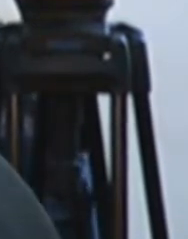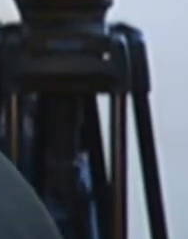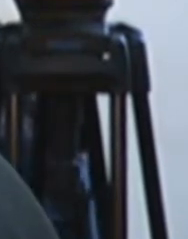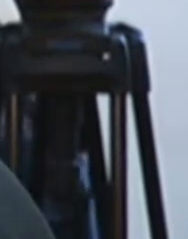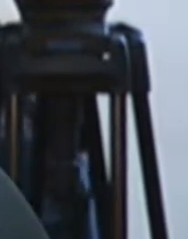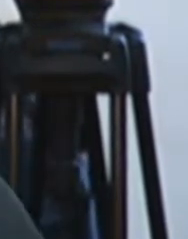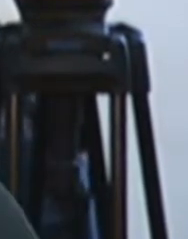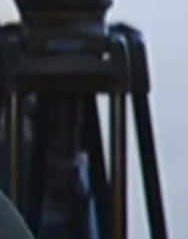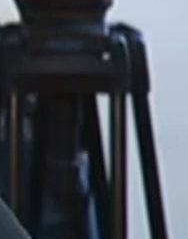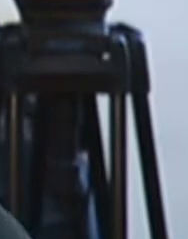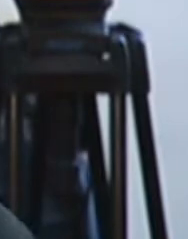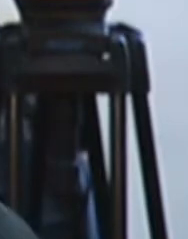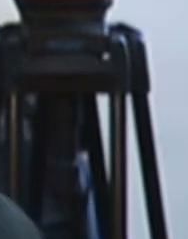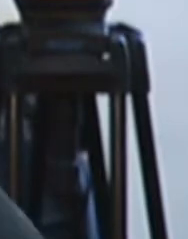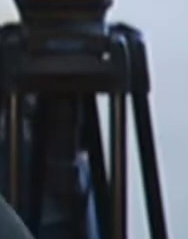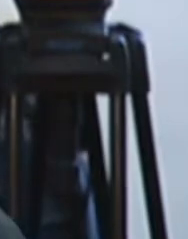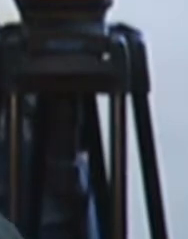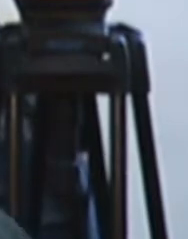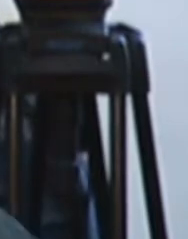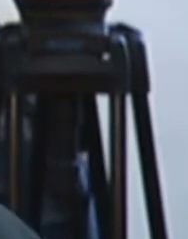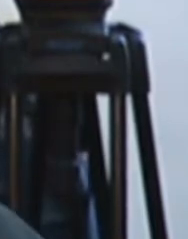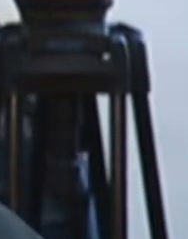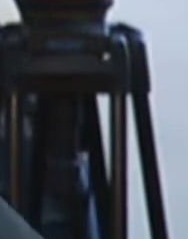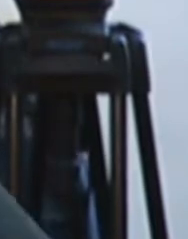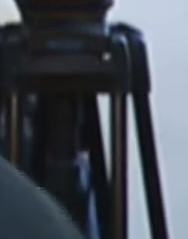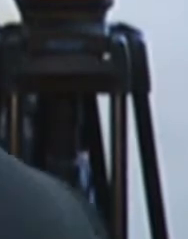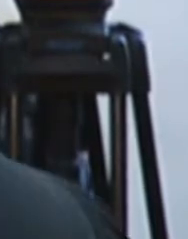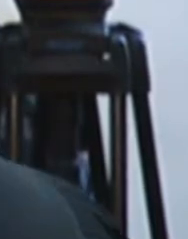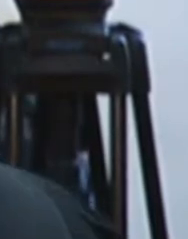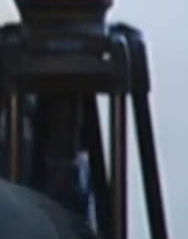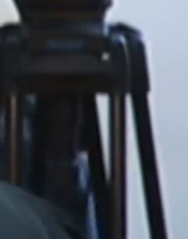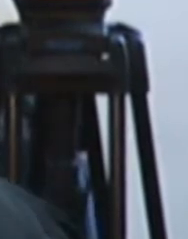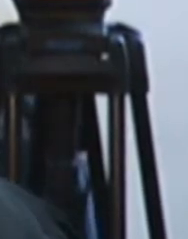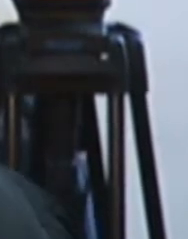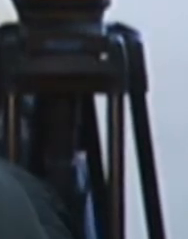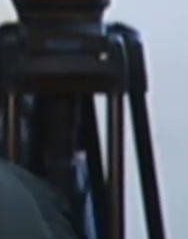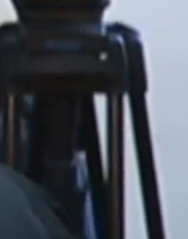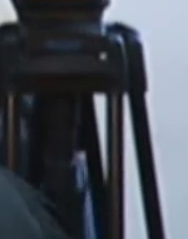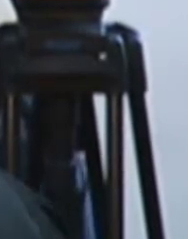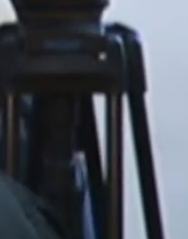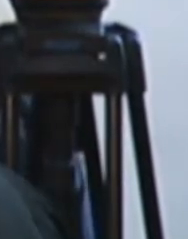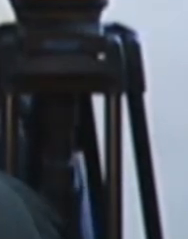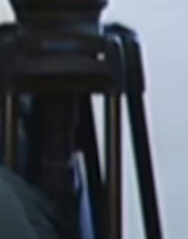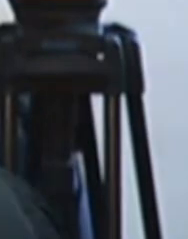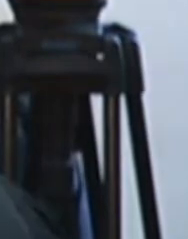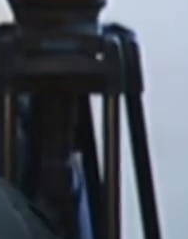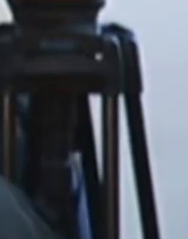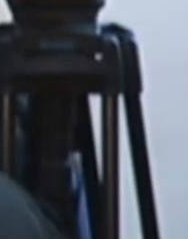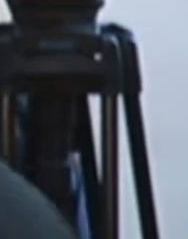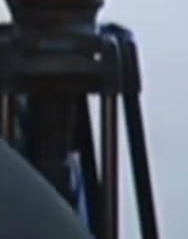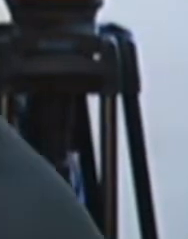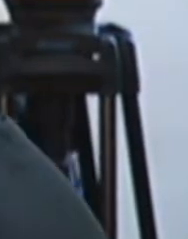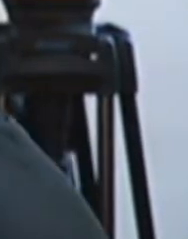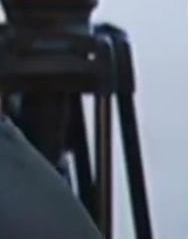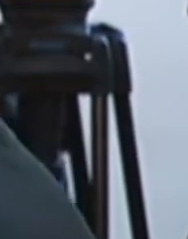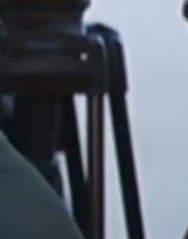period in order for them to accept the matter. And the council does not say why they want to serve